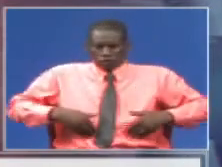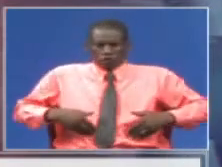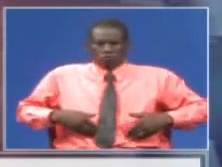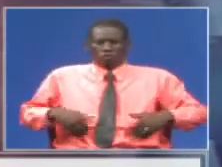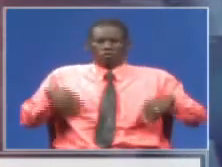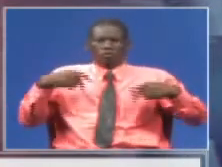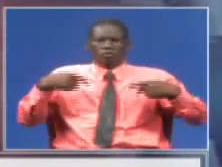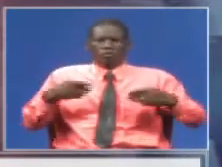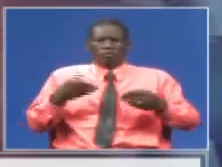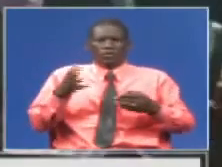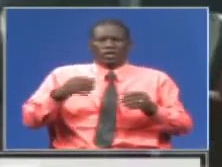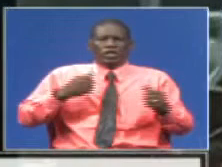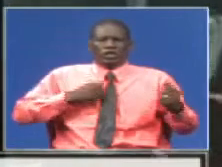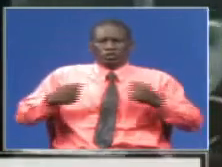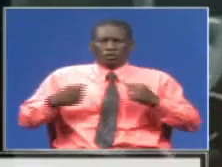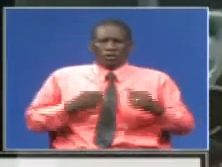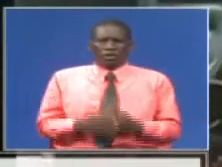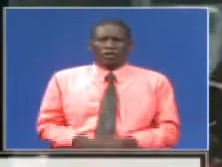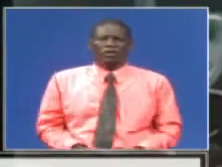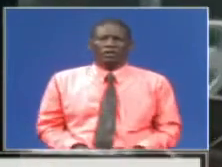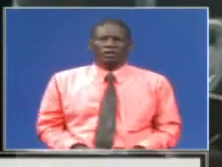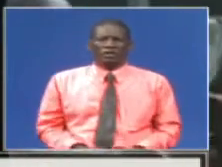generation.